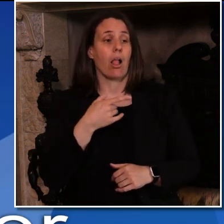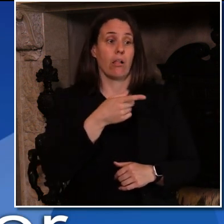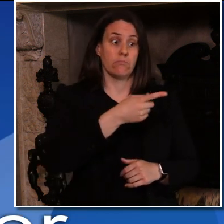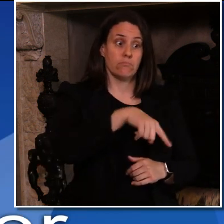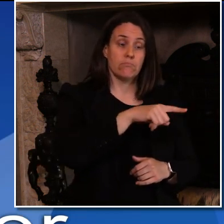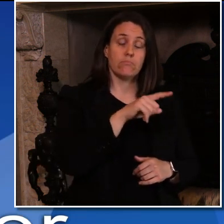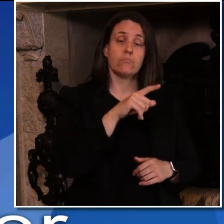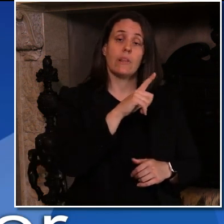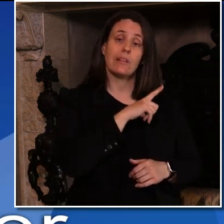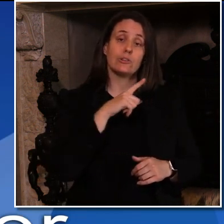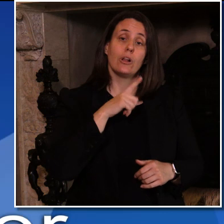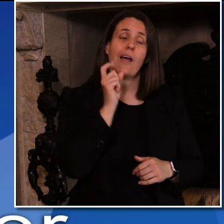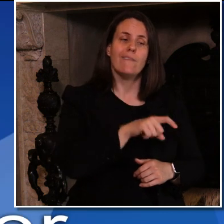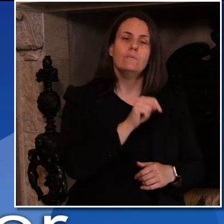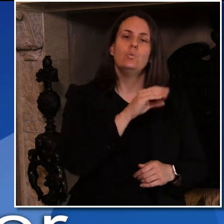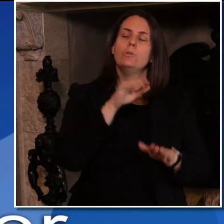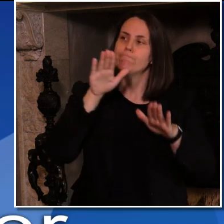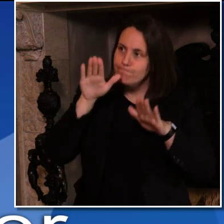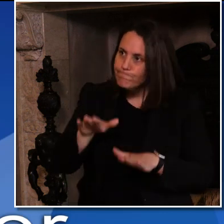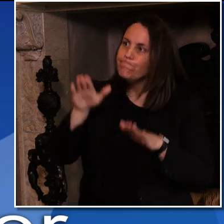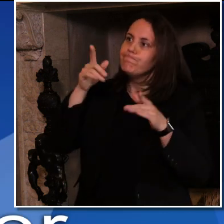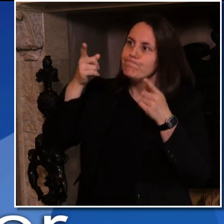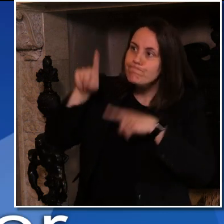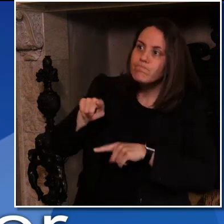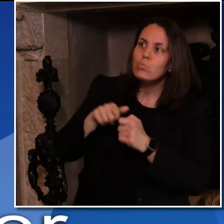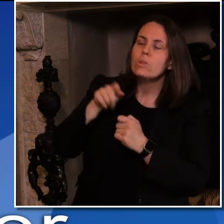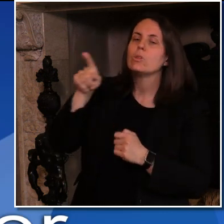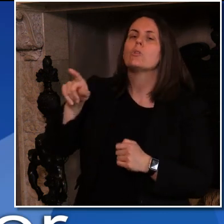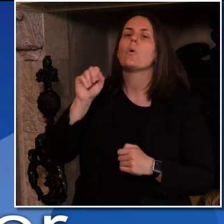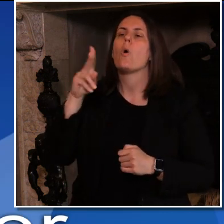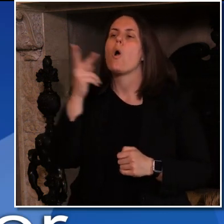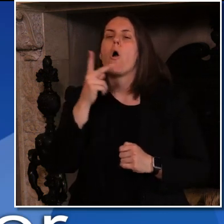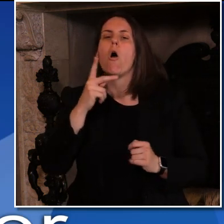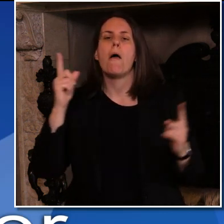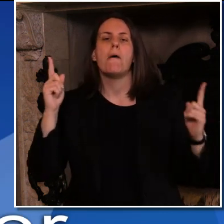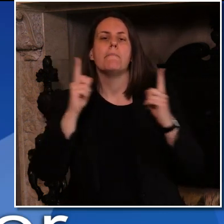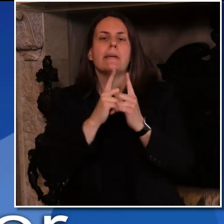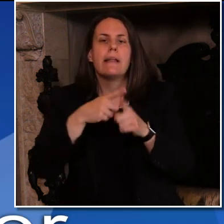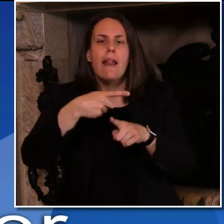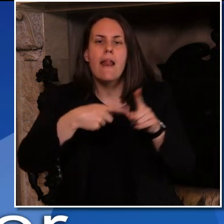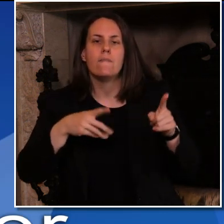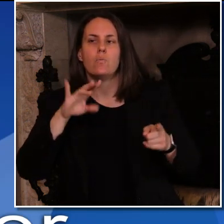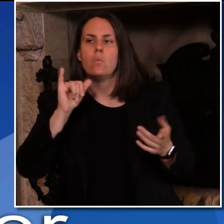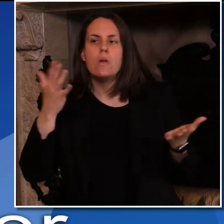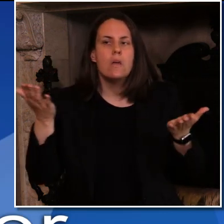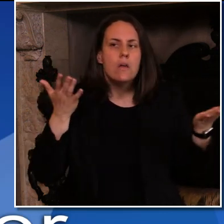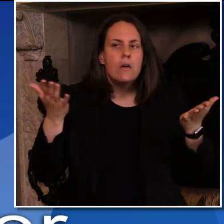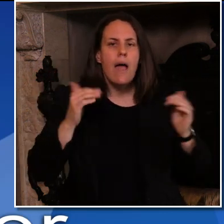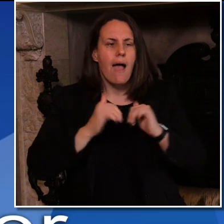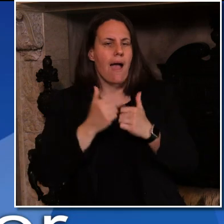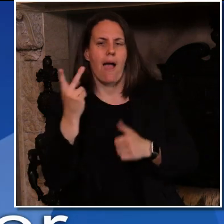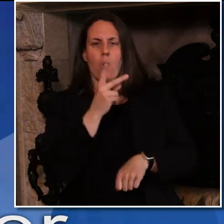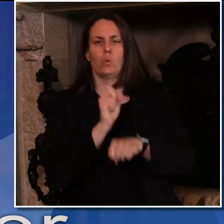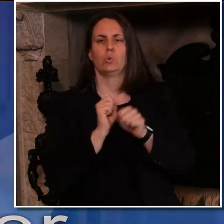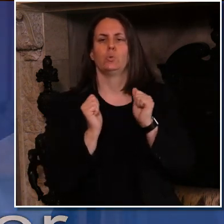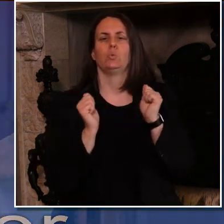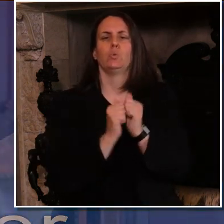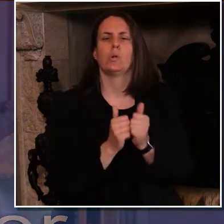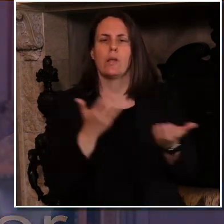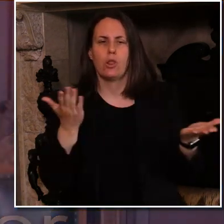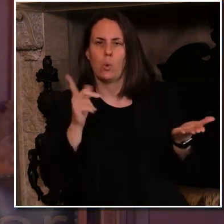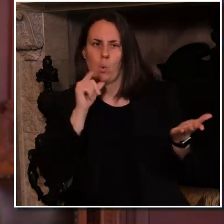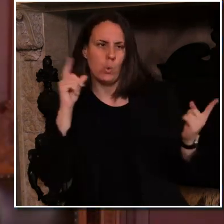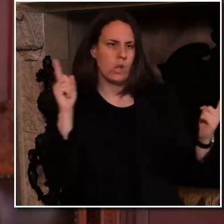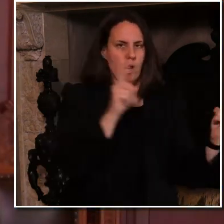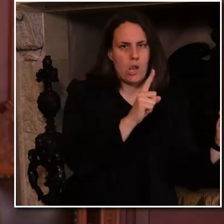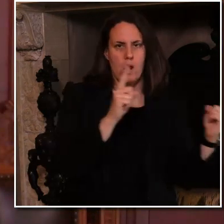that you're willing to compromise on that might attract them to compromise? Well, I guess